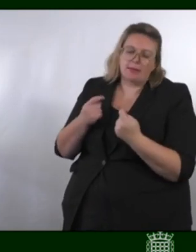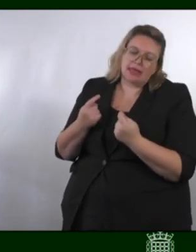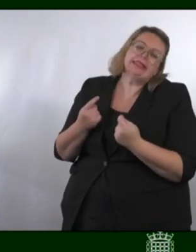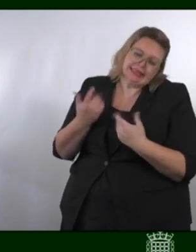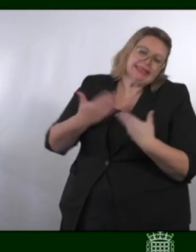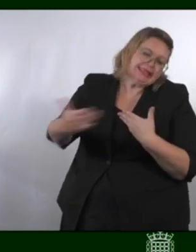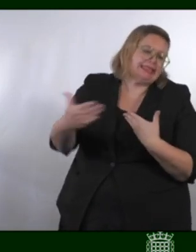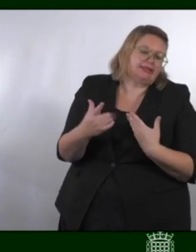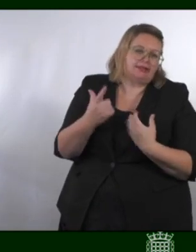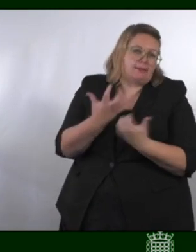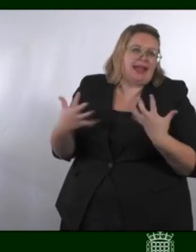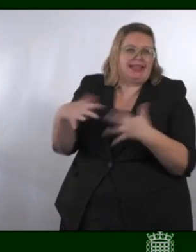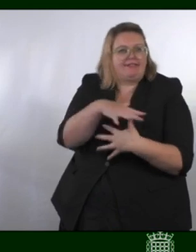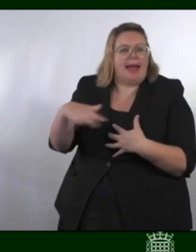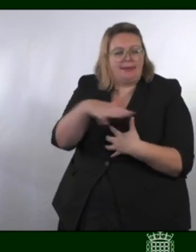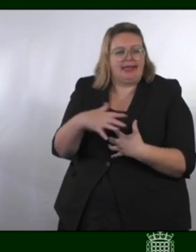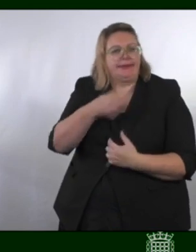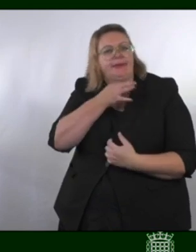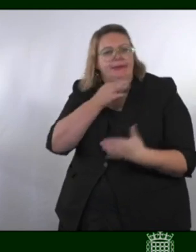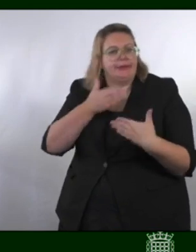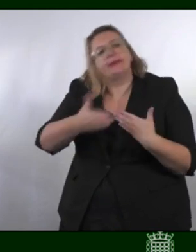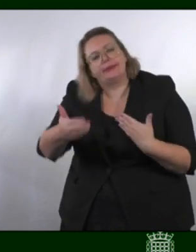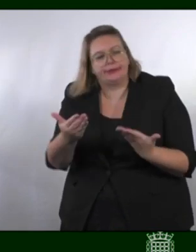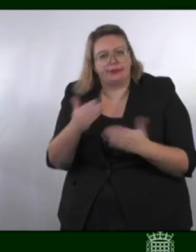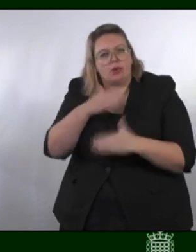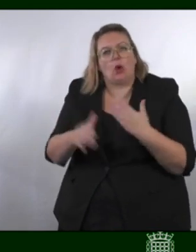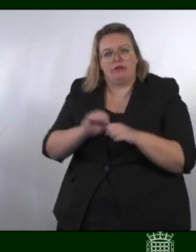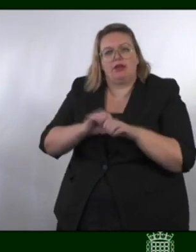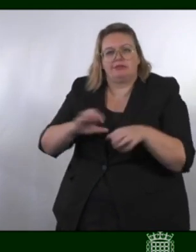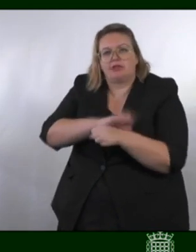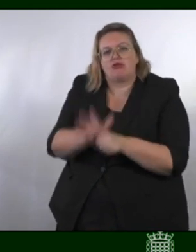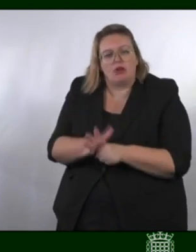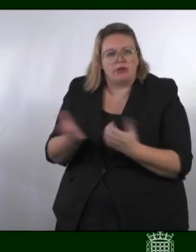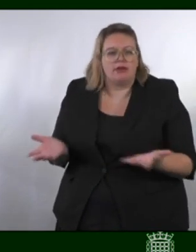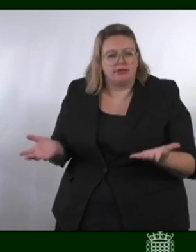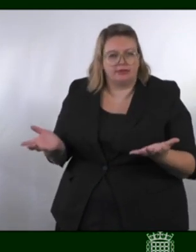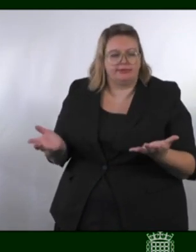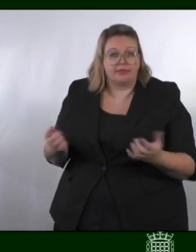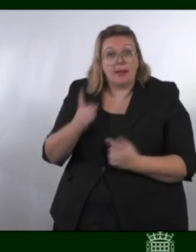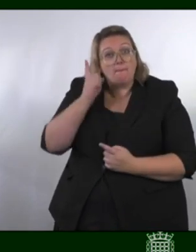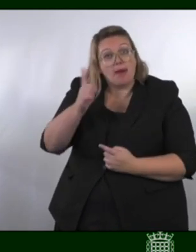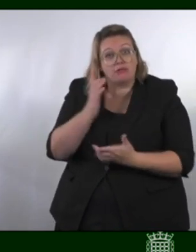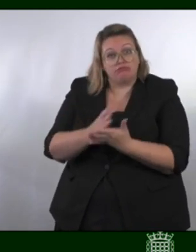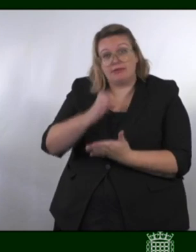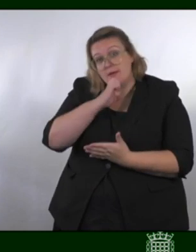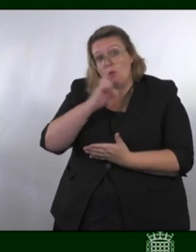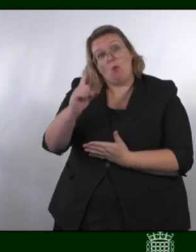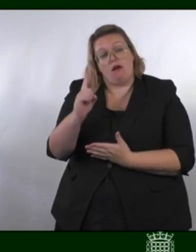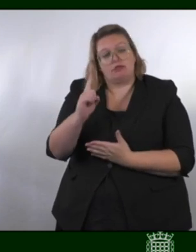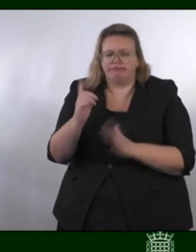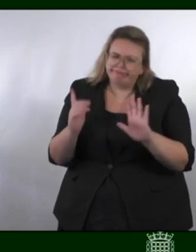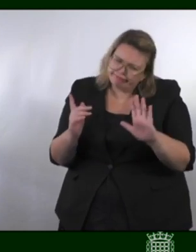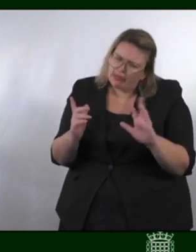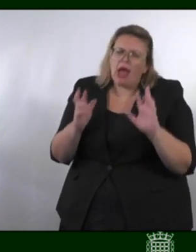families right now because of the crisis that we've been in. But the most important thing, and I think this is, I hope,